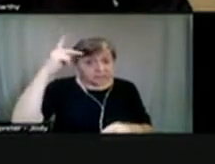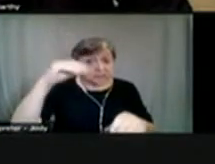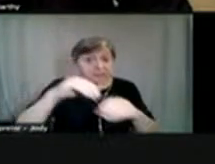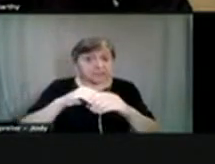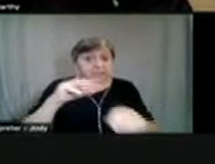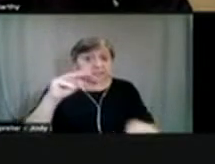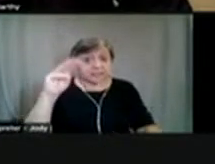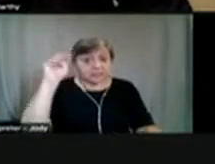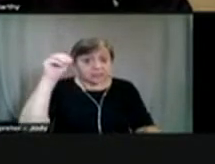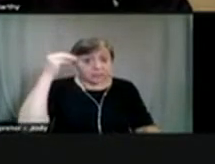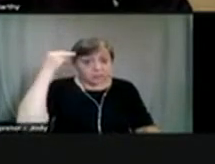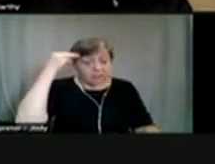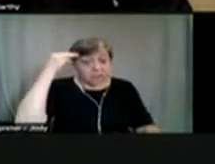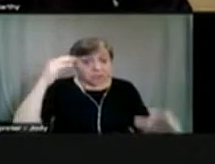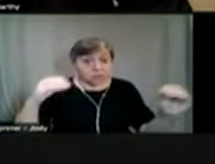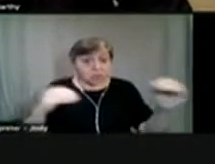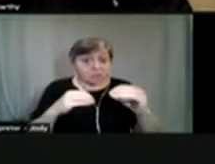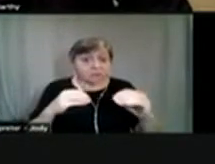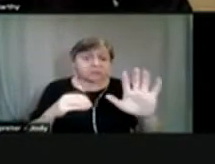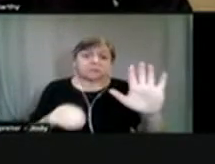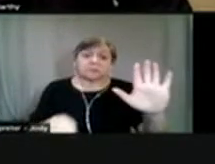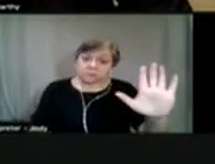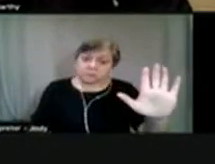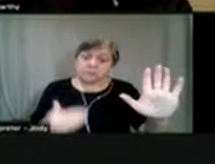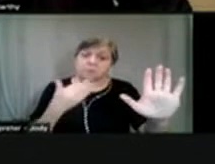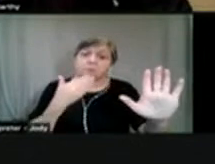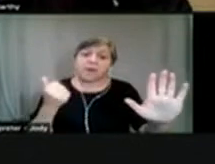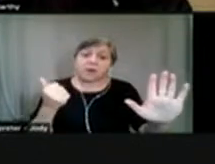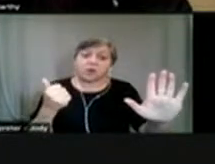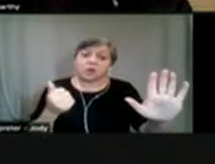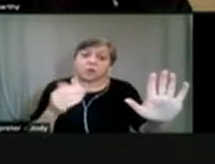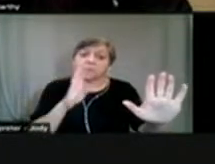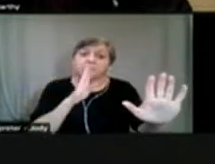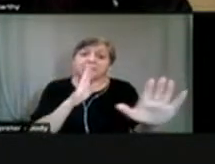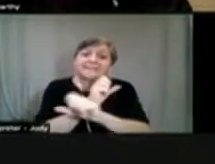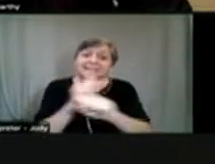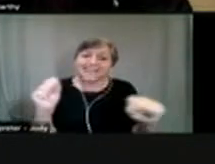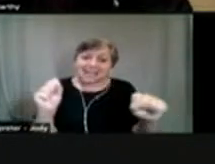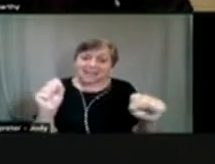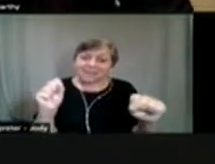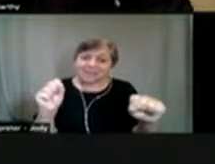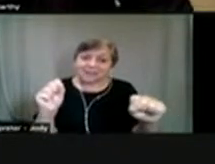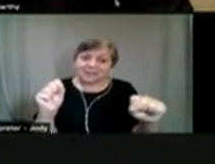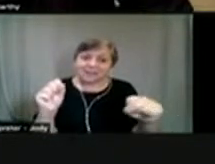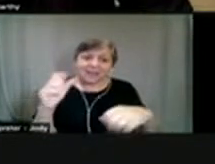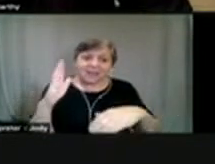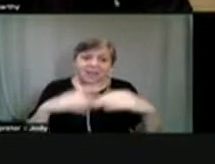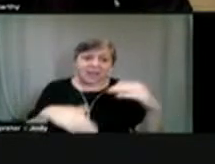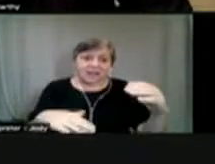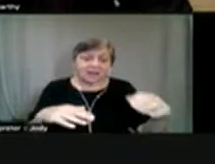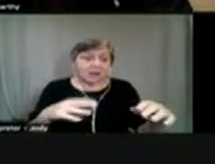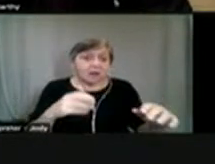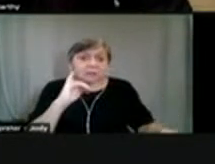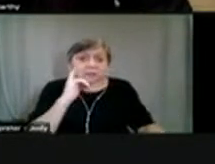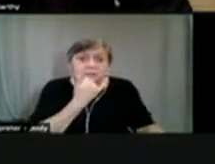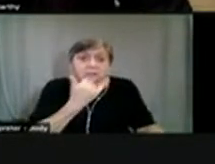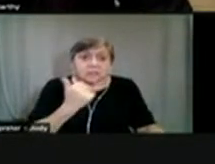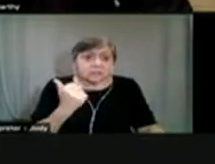been better to be safe than sorry. And the one thing that we have heard loud and clear from